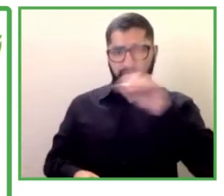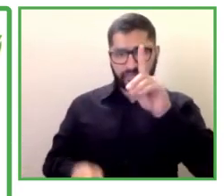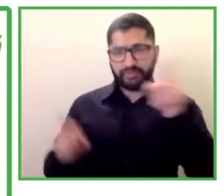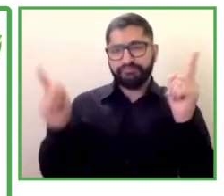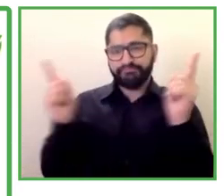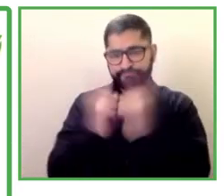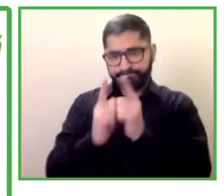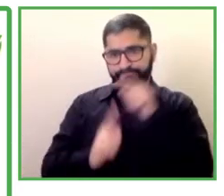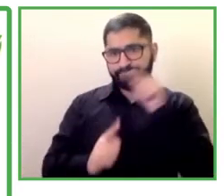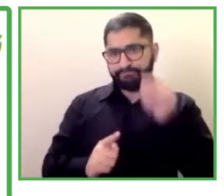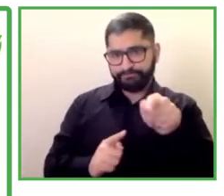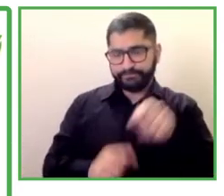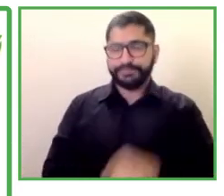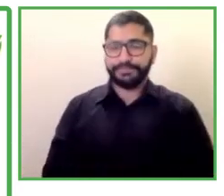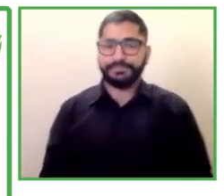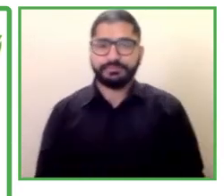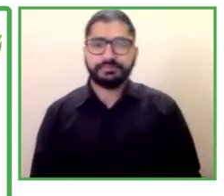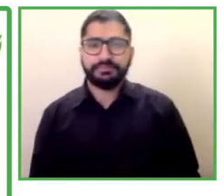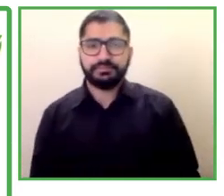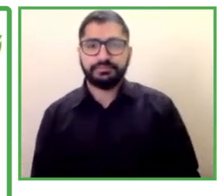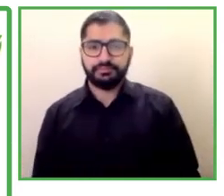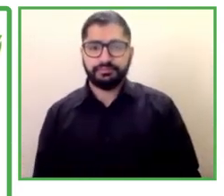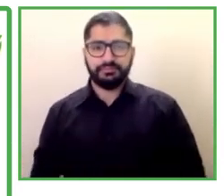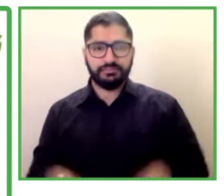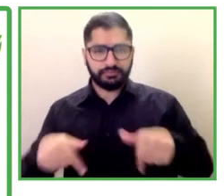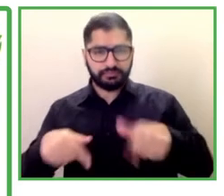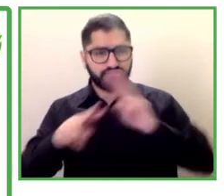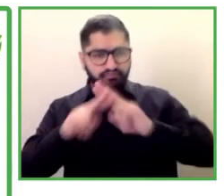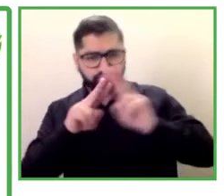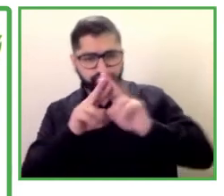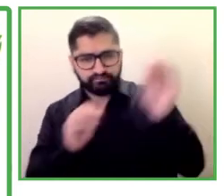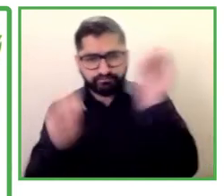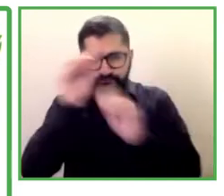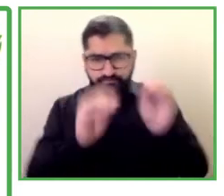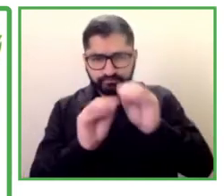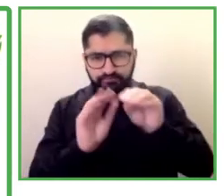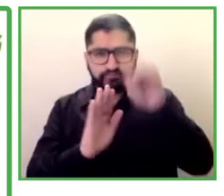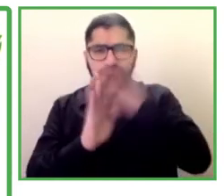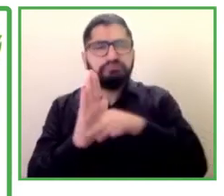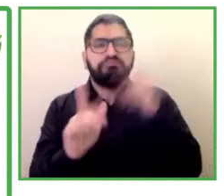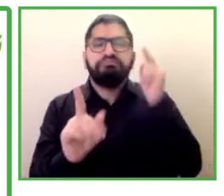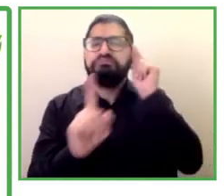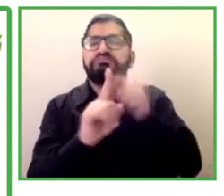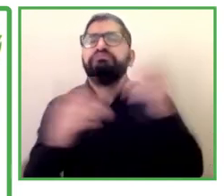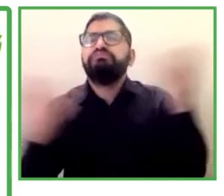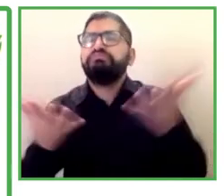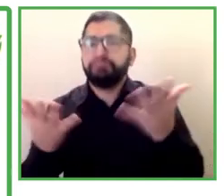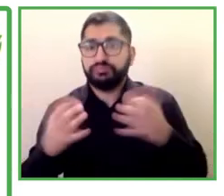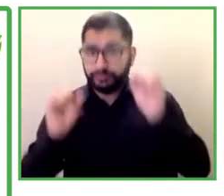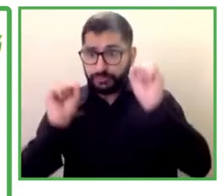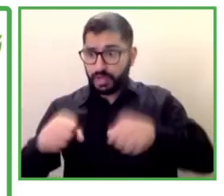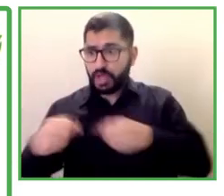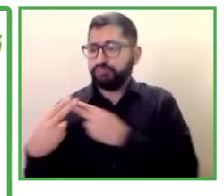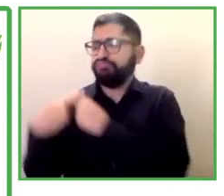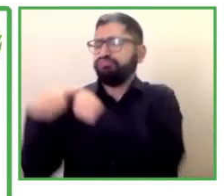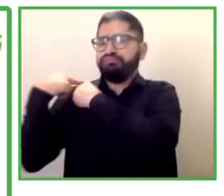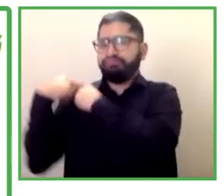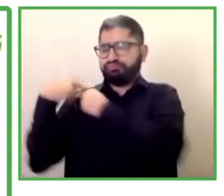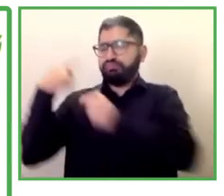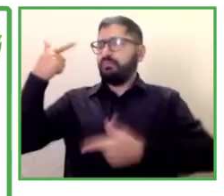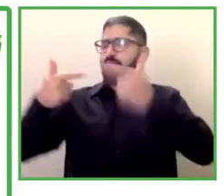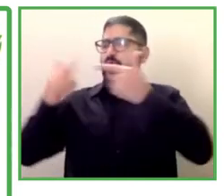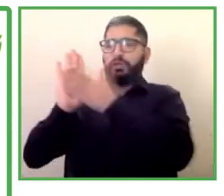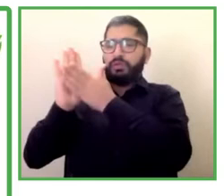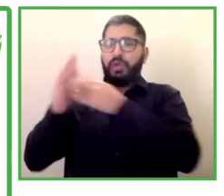and local policymakers implement inclusive workforce policies that address barriers and improve opportunities for